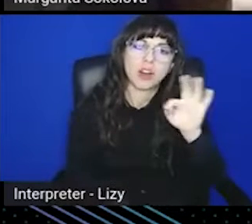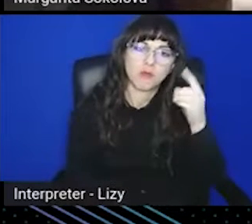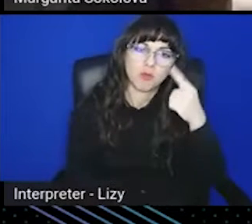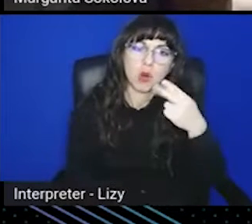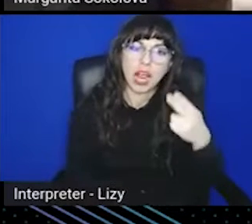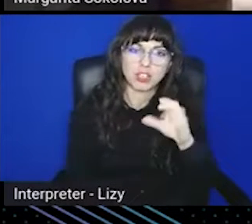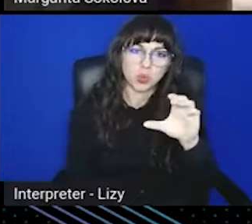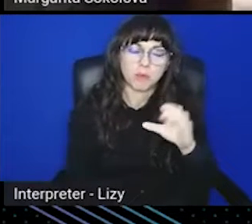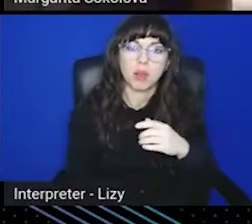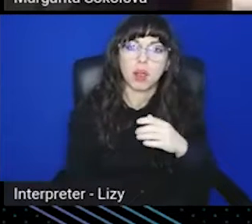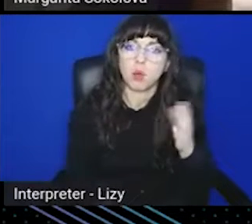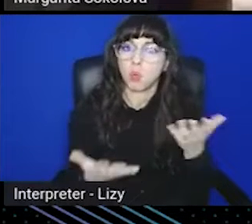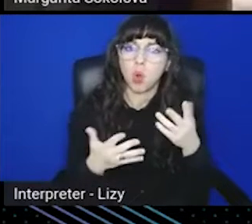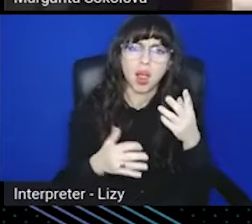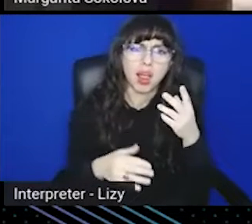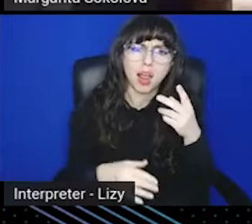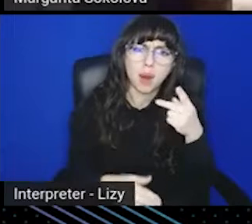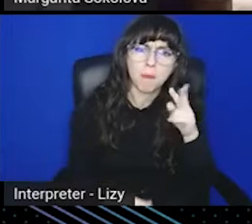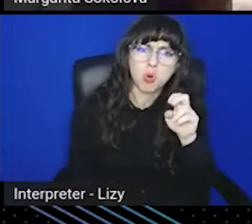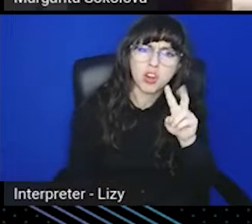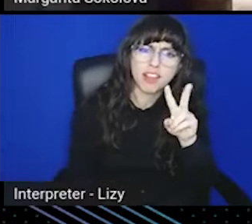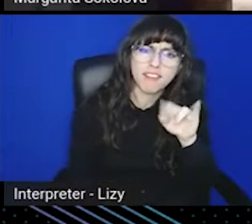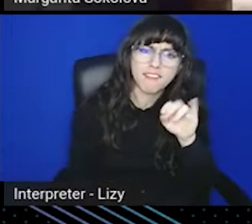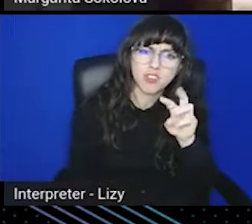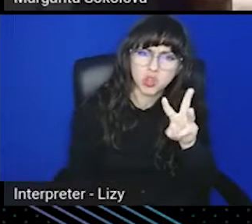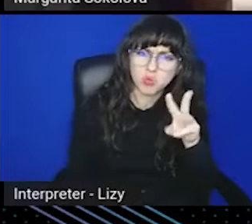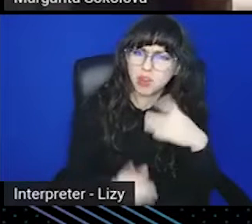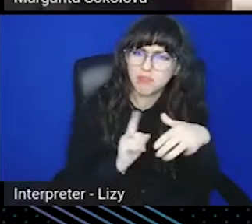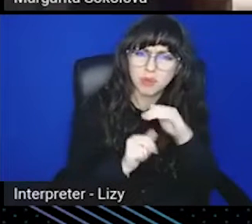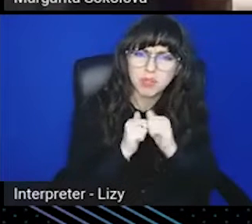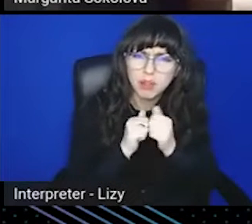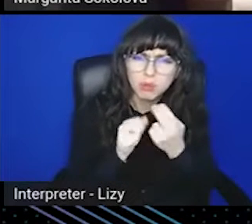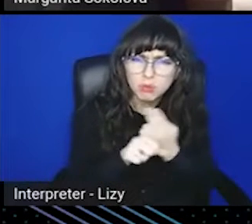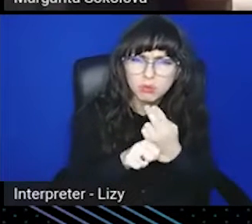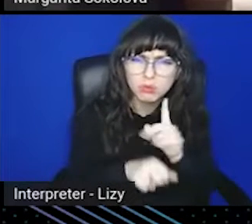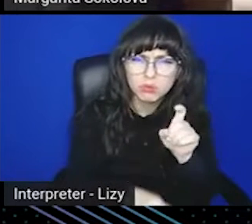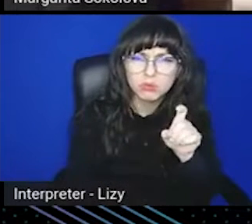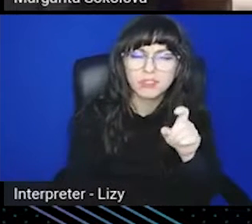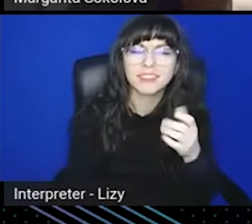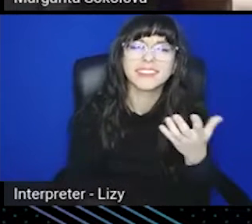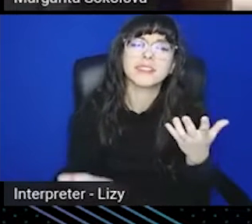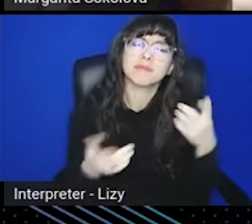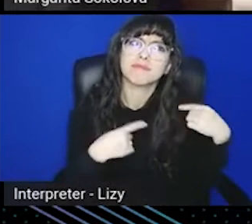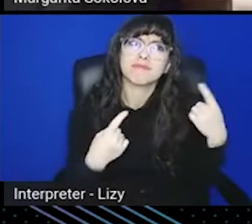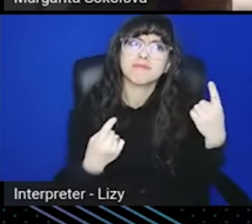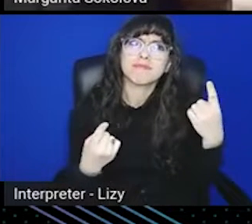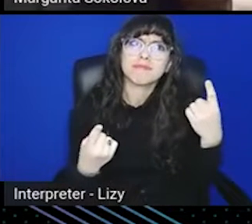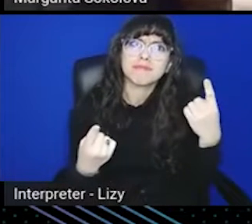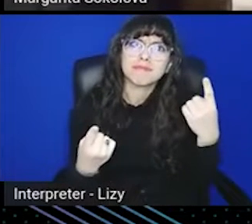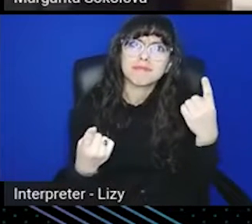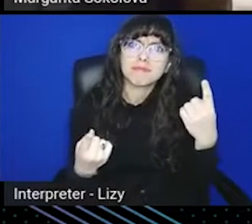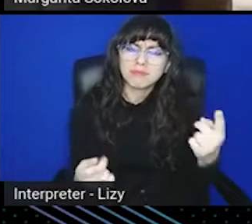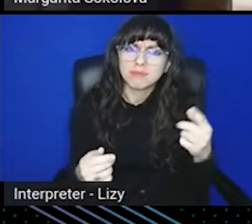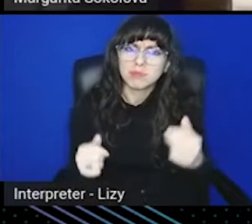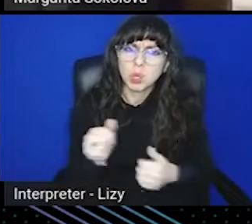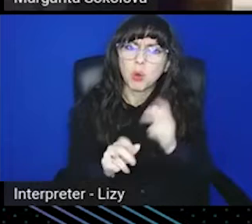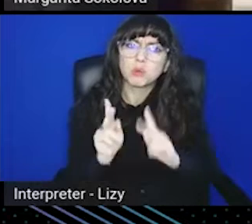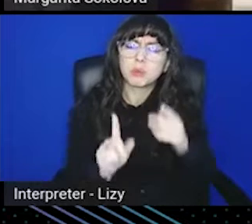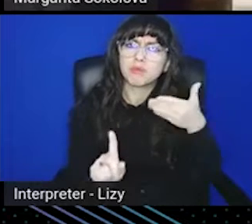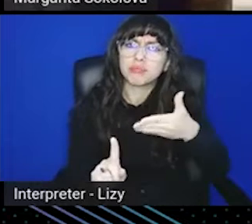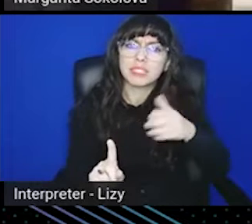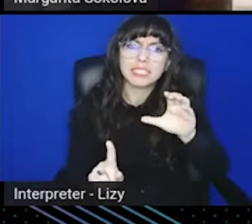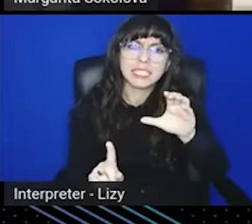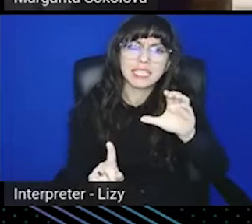preview environments and why use them? At this point, there's been widespread adoption of CI/CD as a